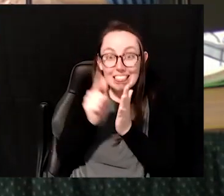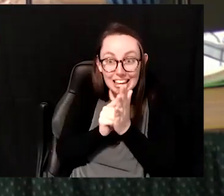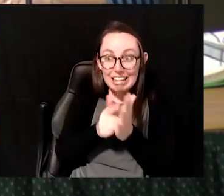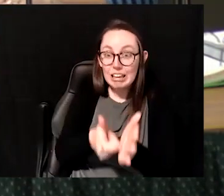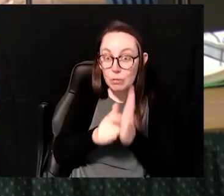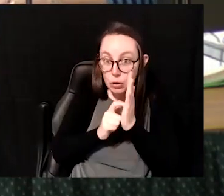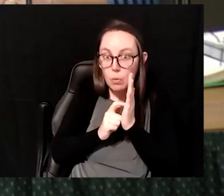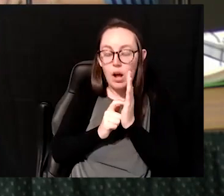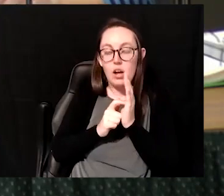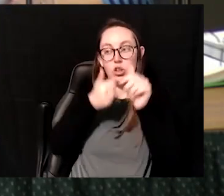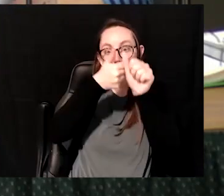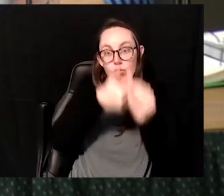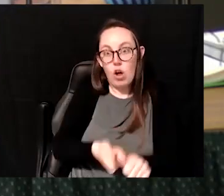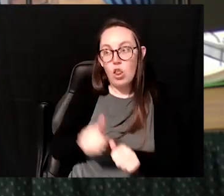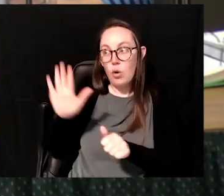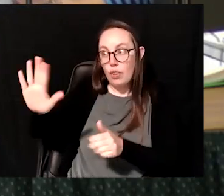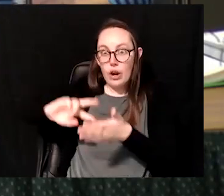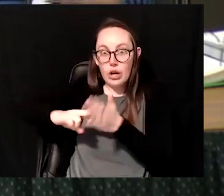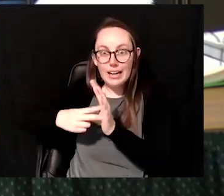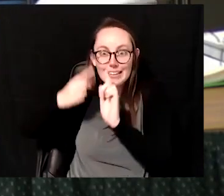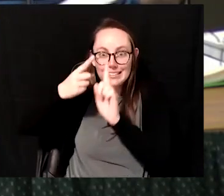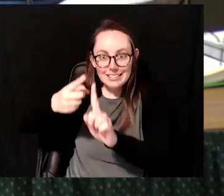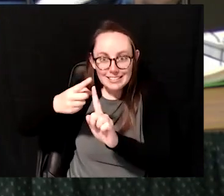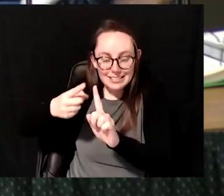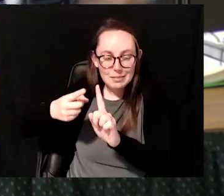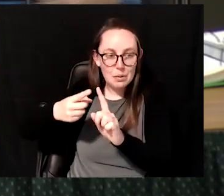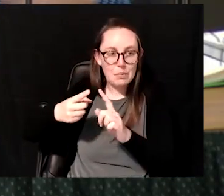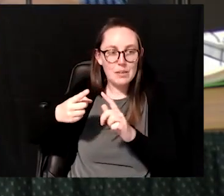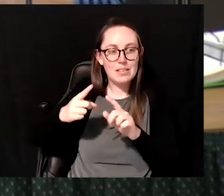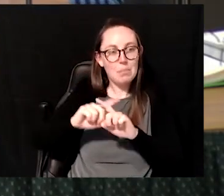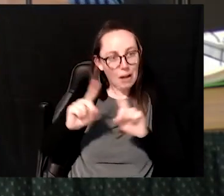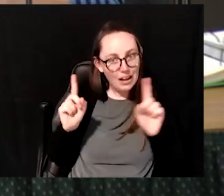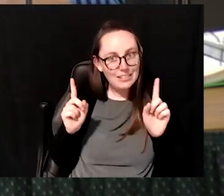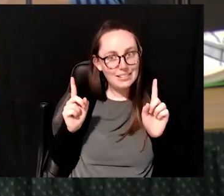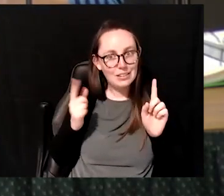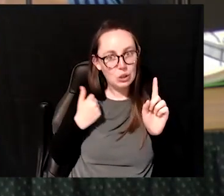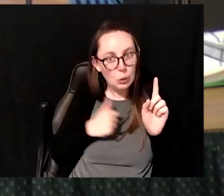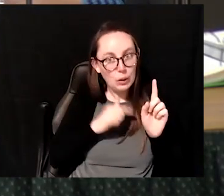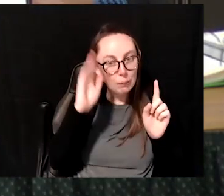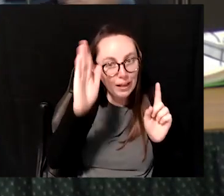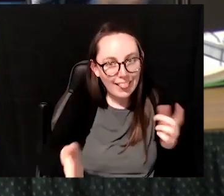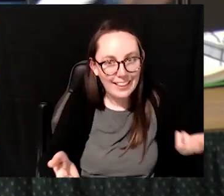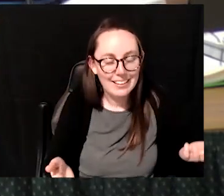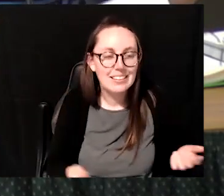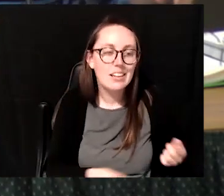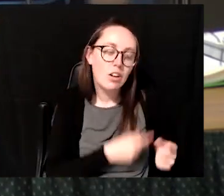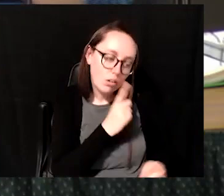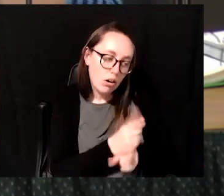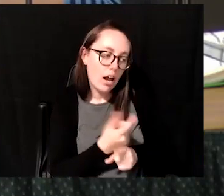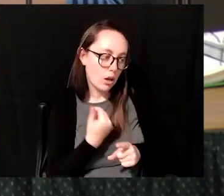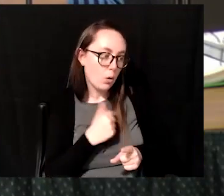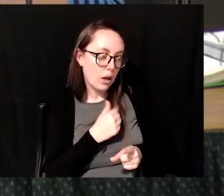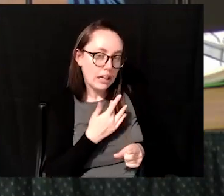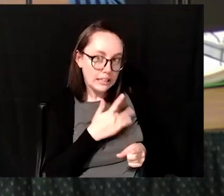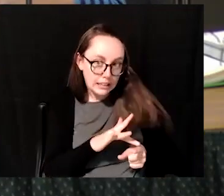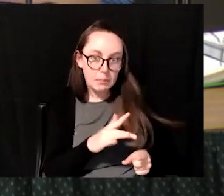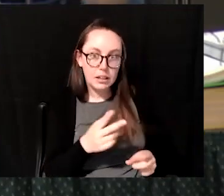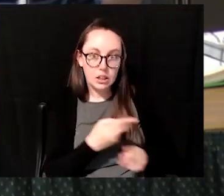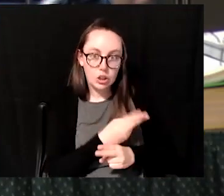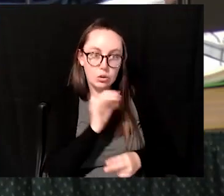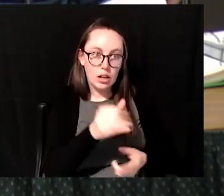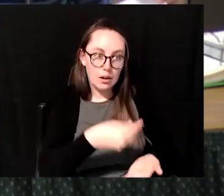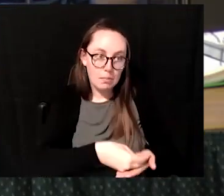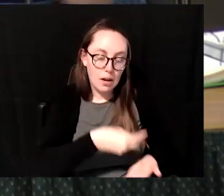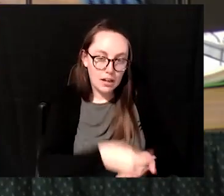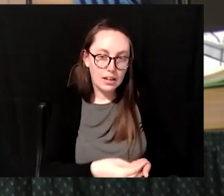that purpose correct but we will yes we usually do we typically you know some of you want to get